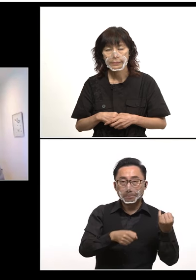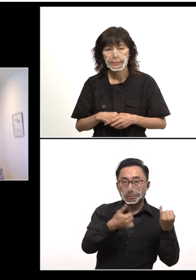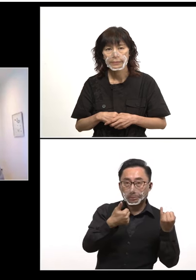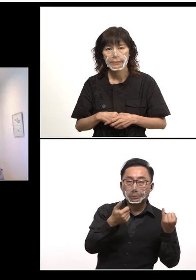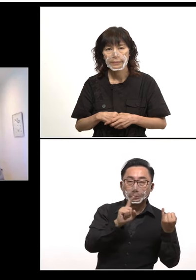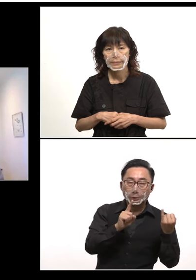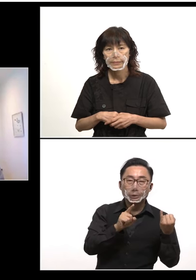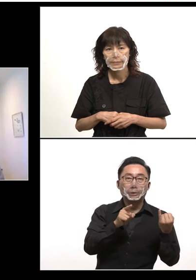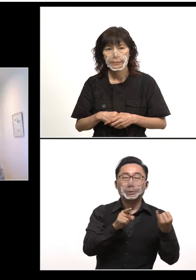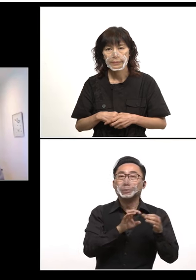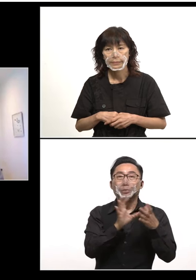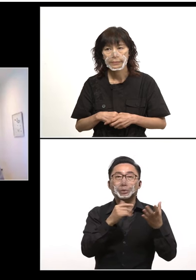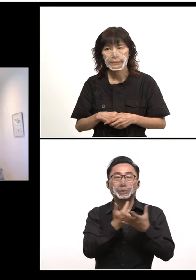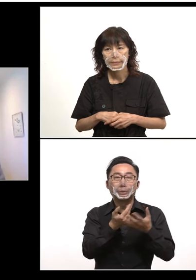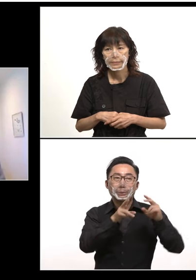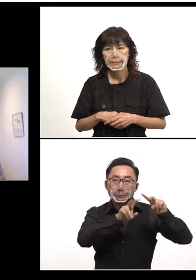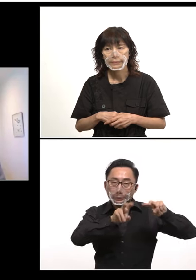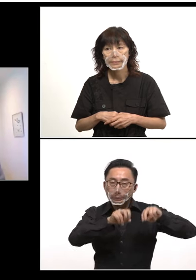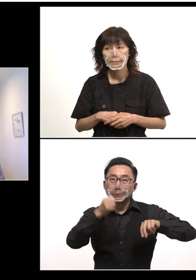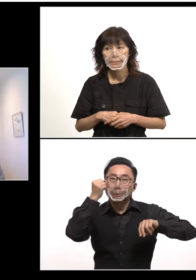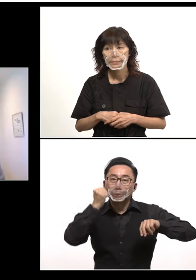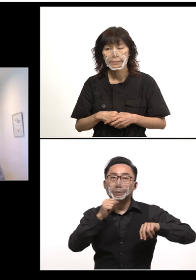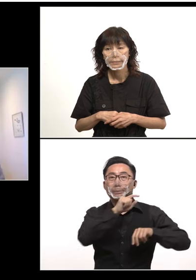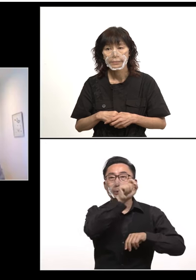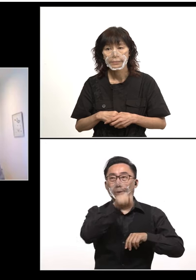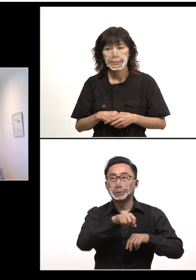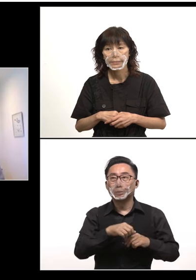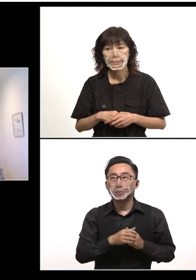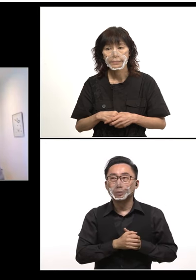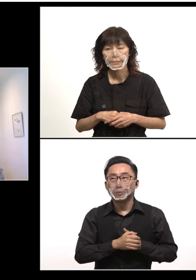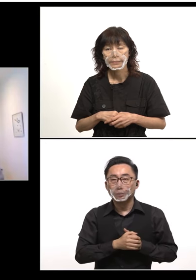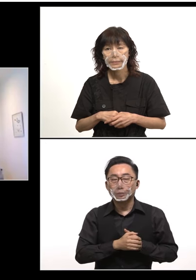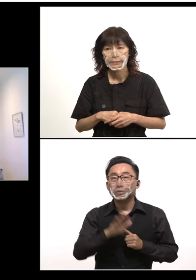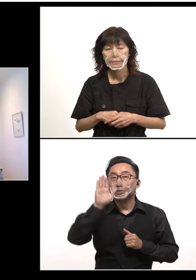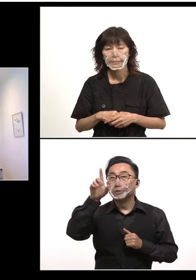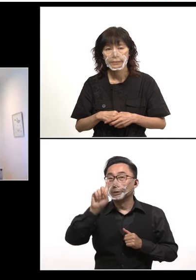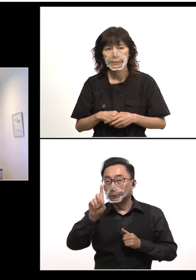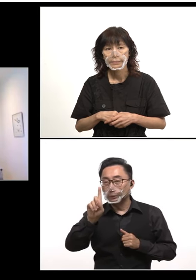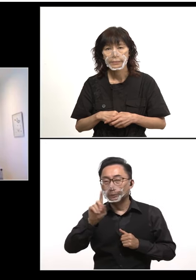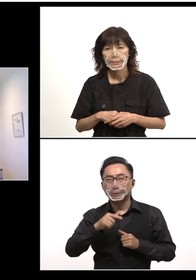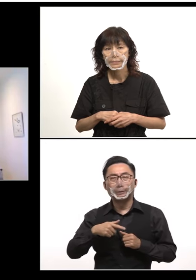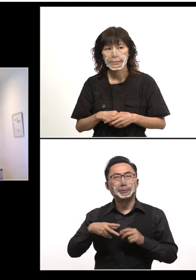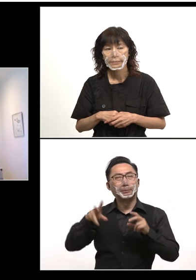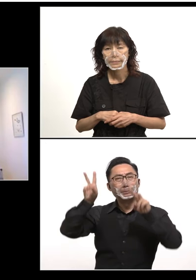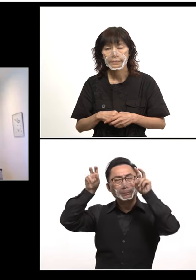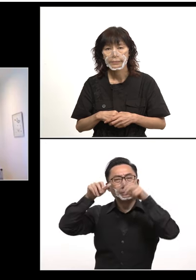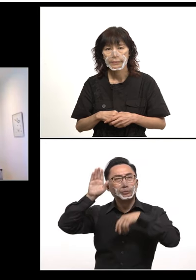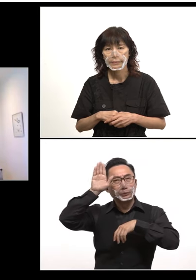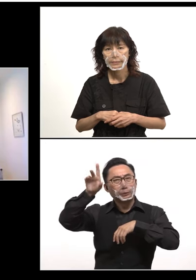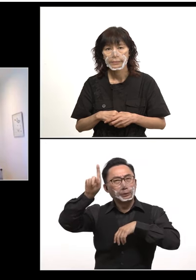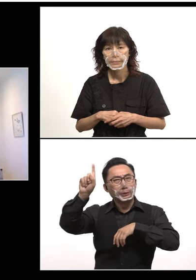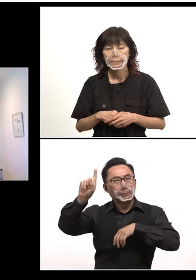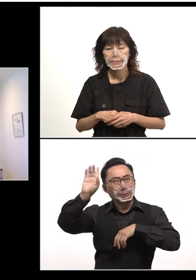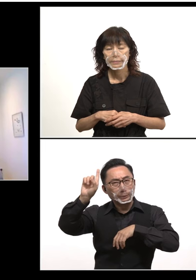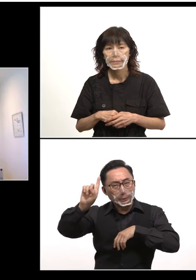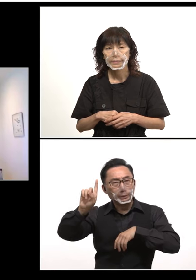we might need to think about as we move into the future. Again, this theme of the future, because I think a lot of our work is about raising awareness